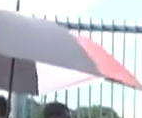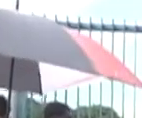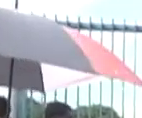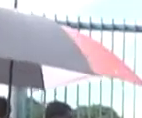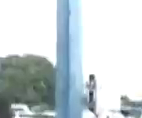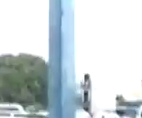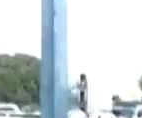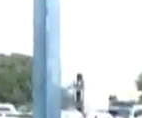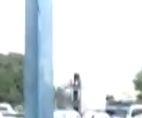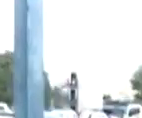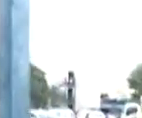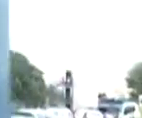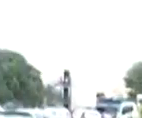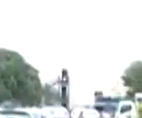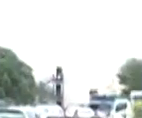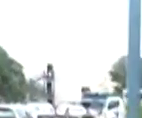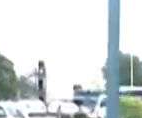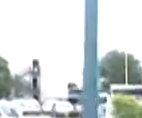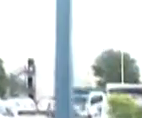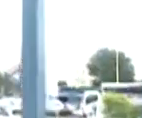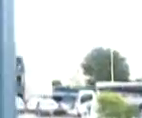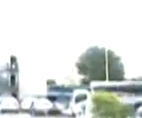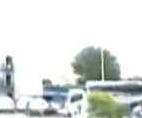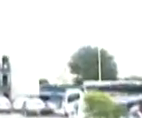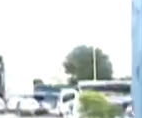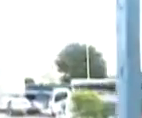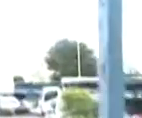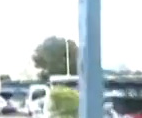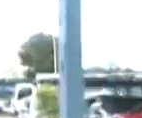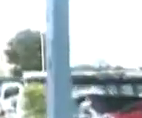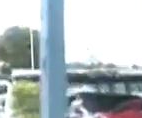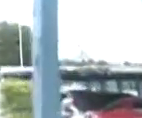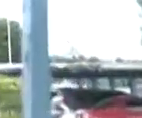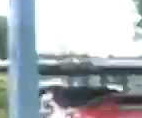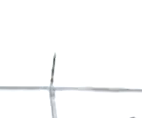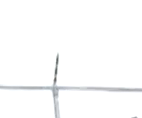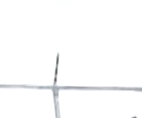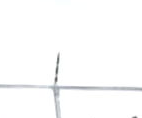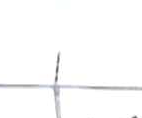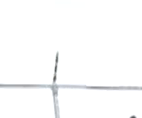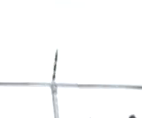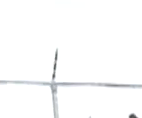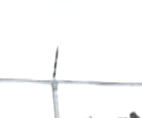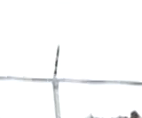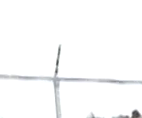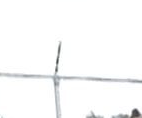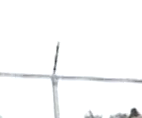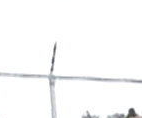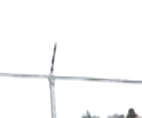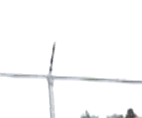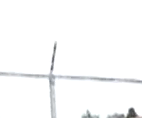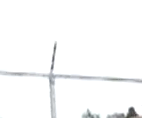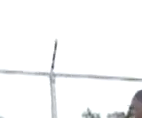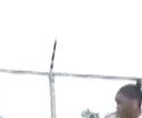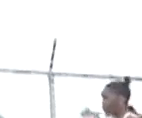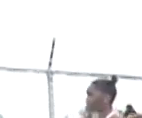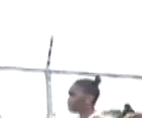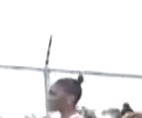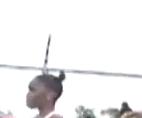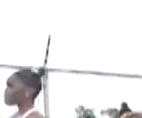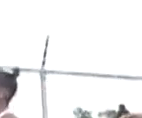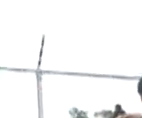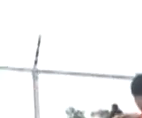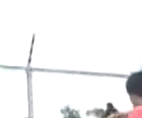States, there would have been alarm. If this was happening in Chicago, where police